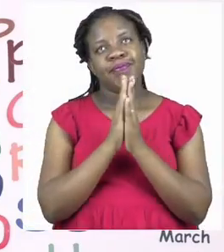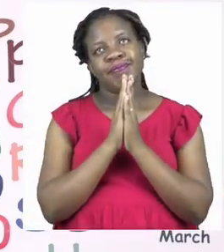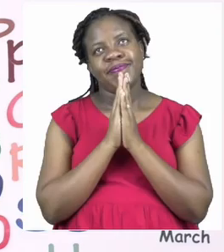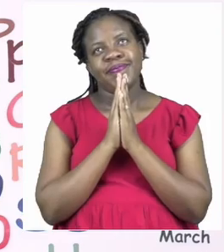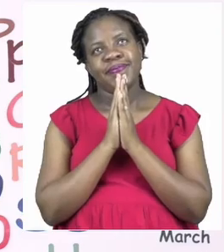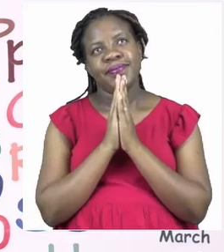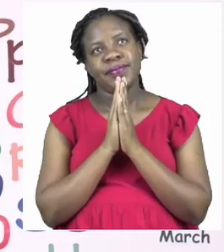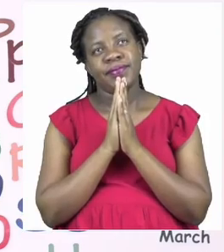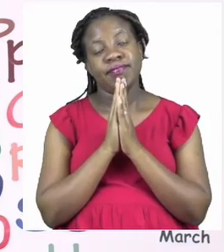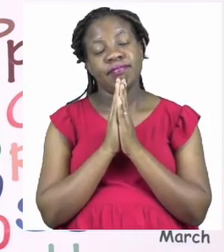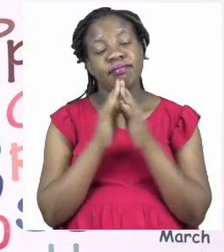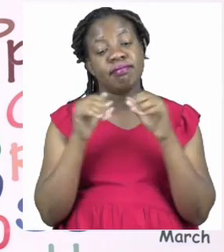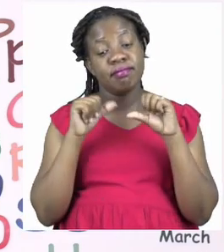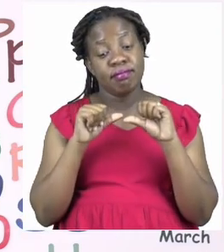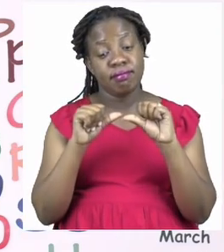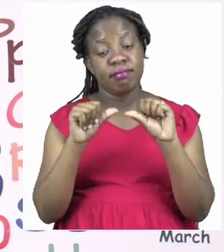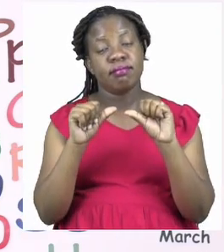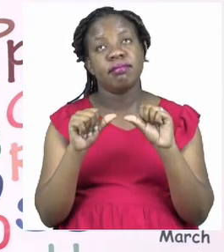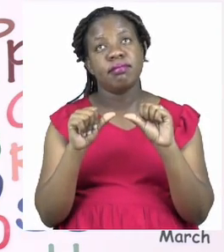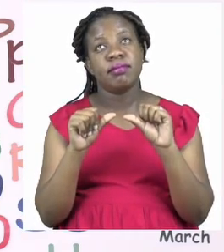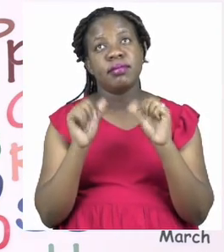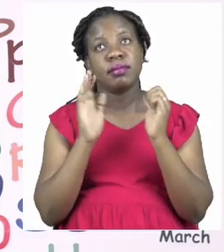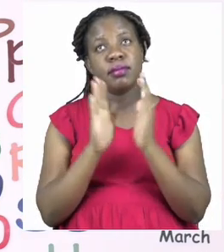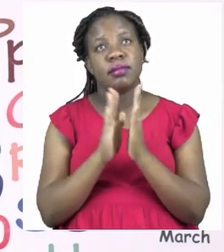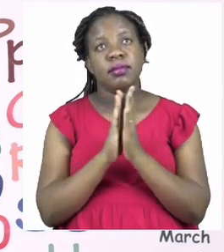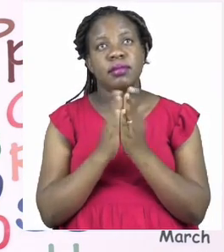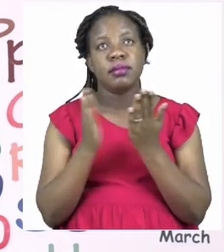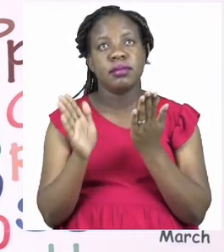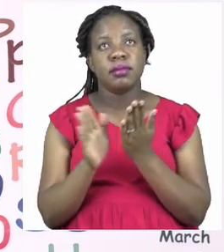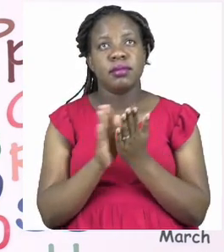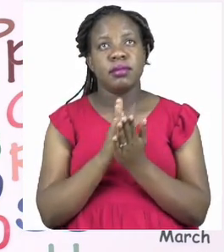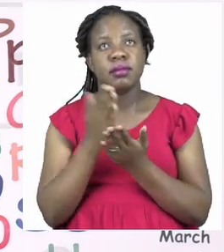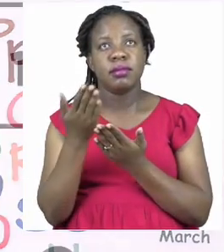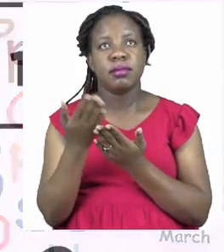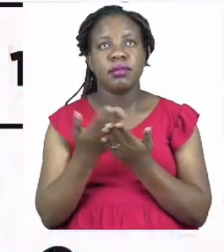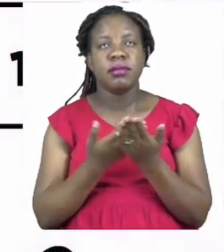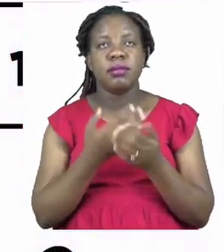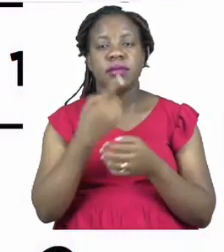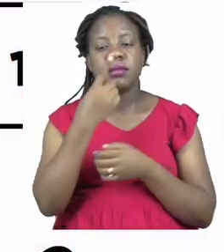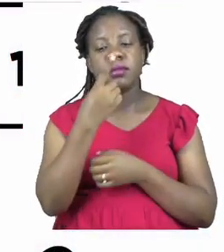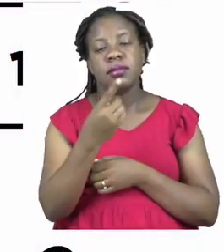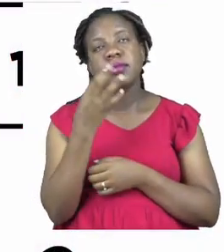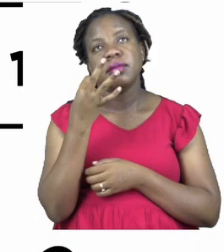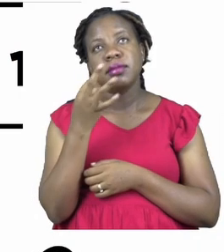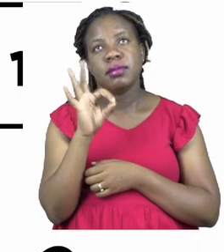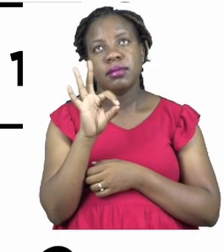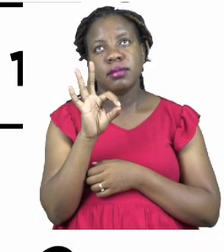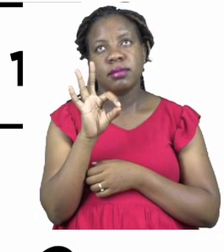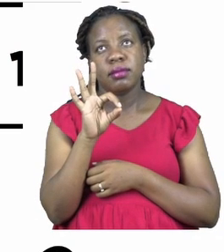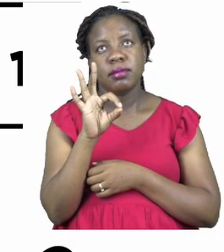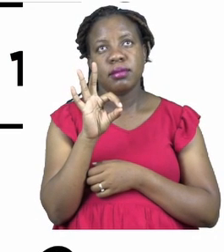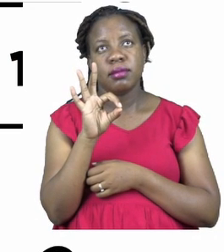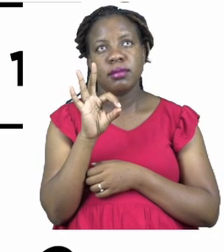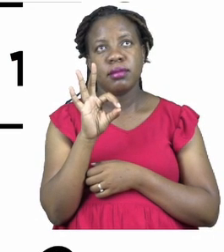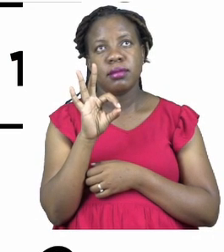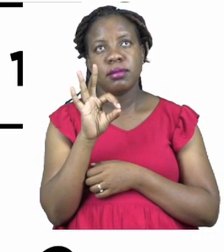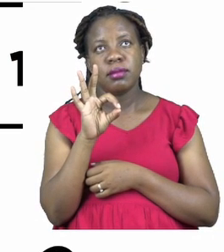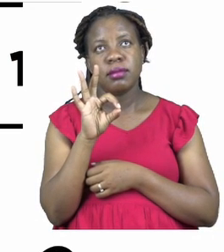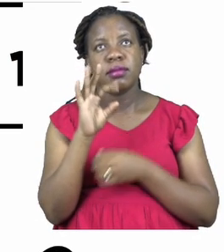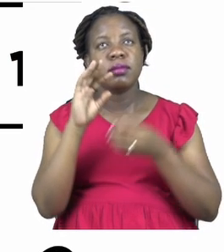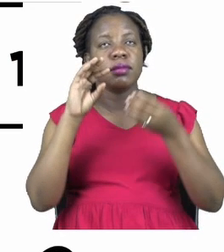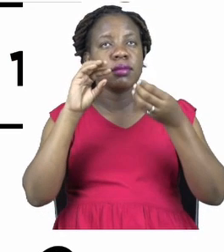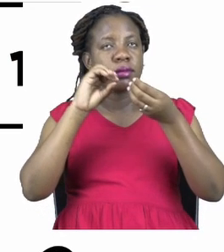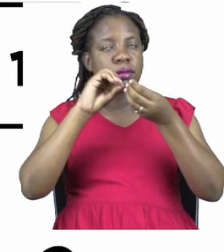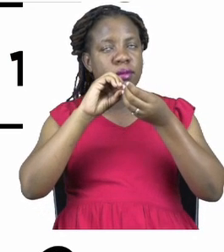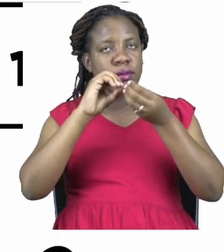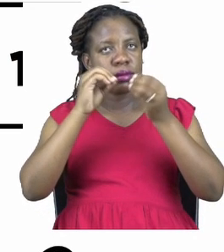Let's now take a look at our next exercise on page 19. On page 19, we are actually